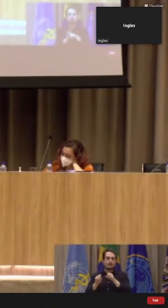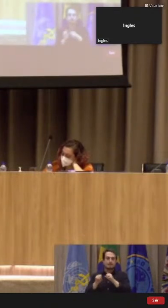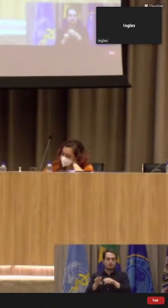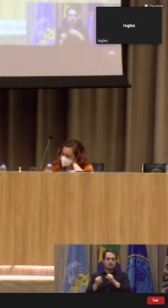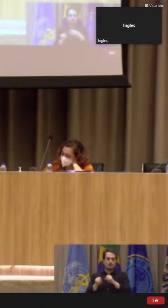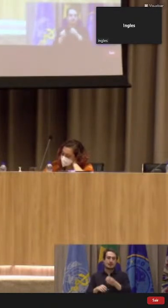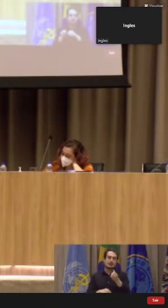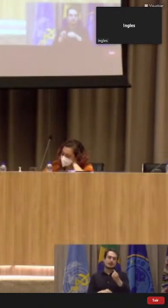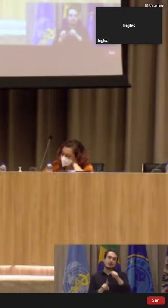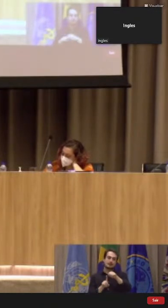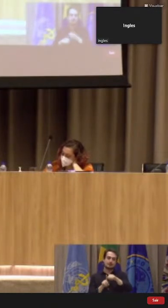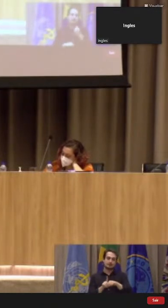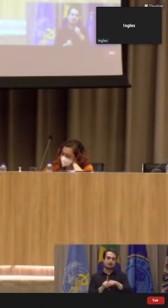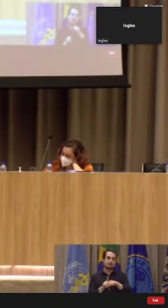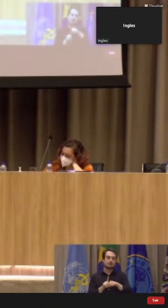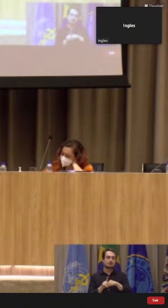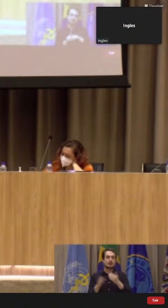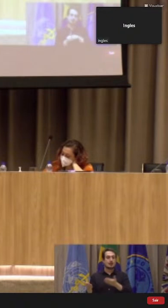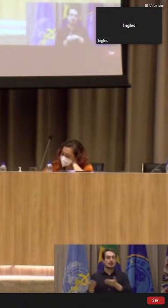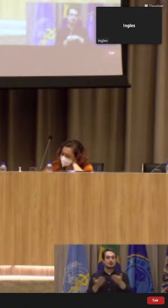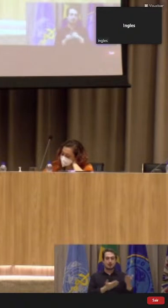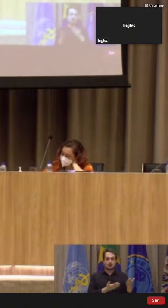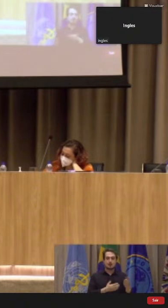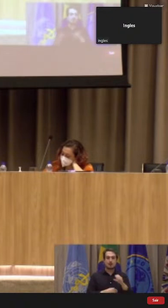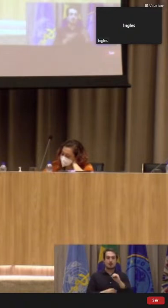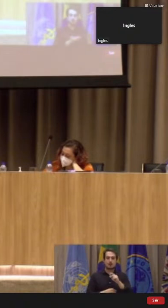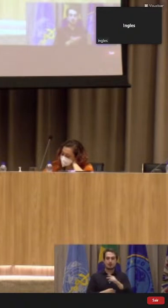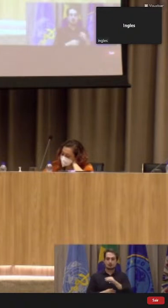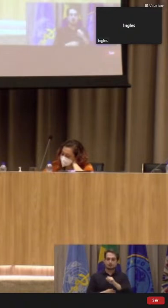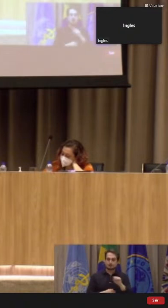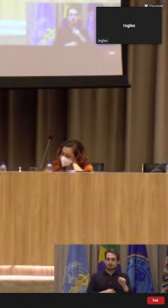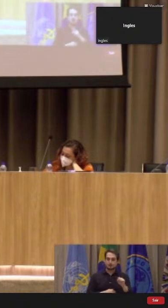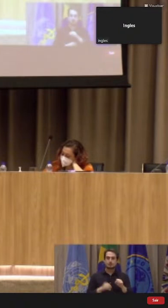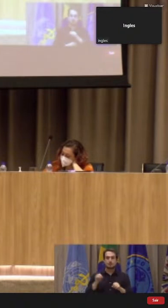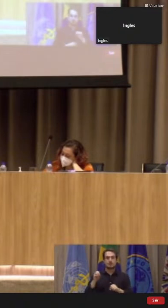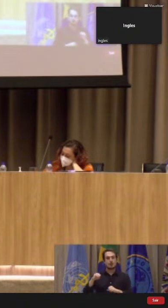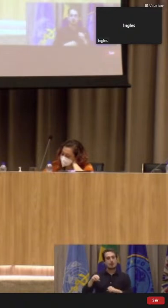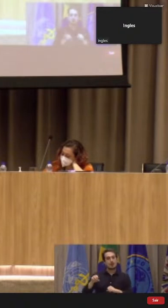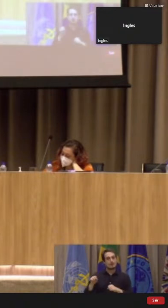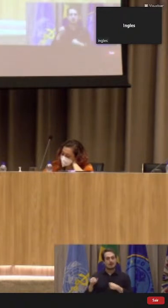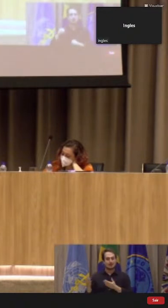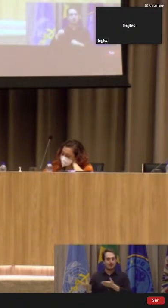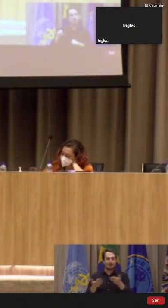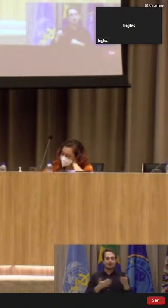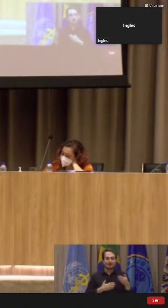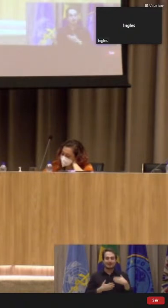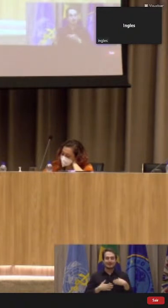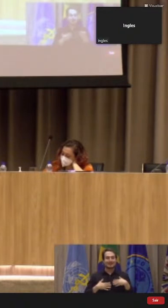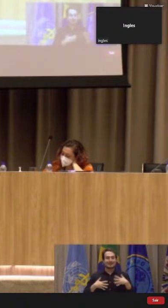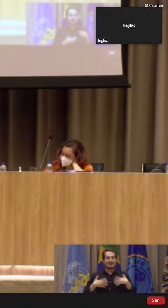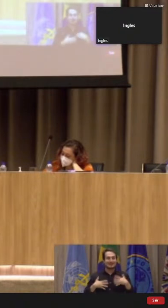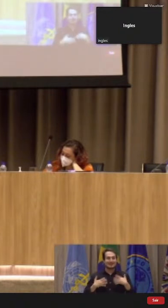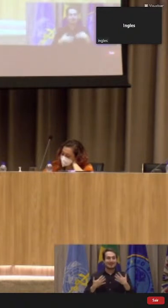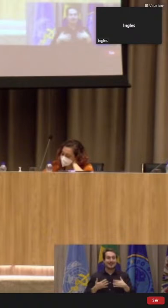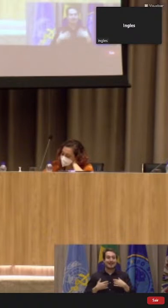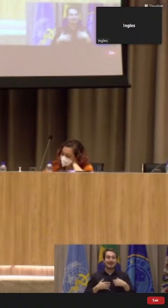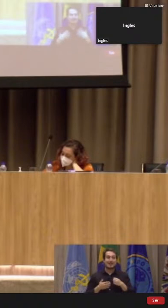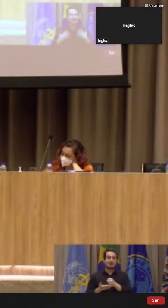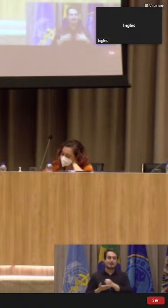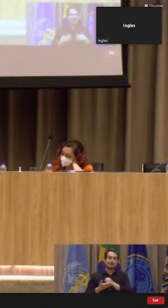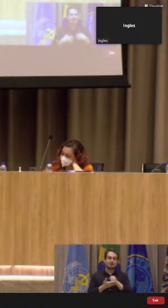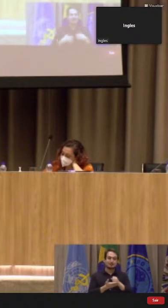is only 6 months implemented. So with the invitation for OPAS, Pajos